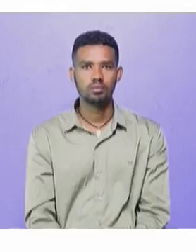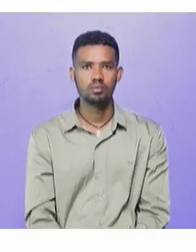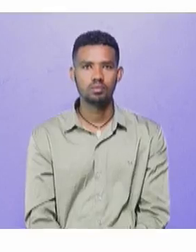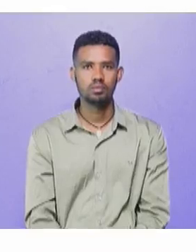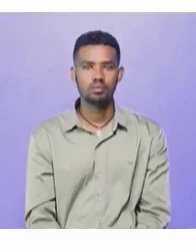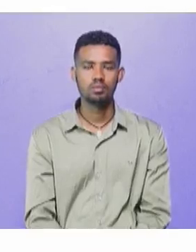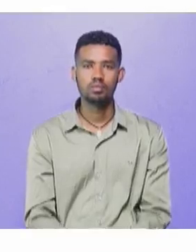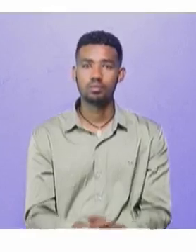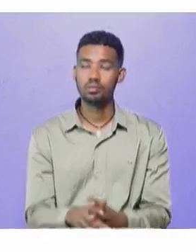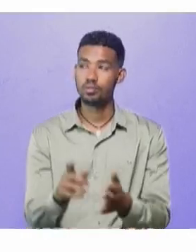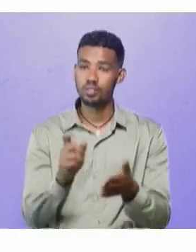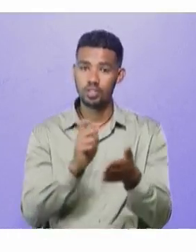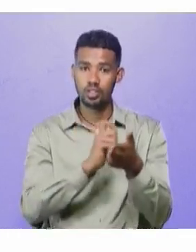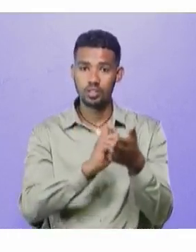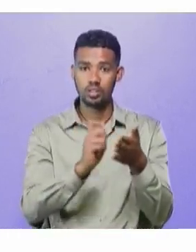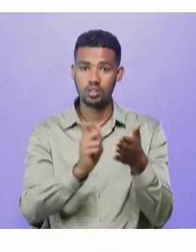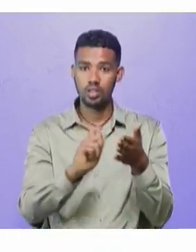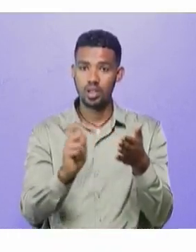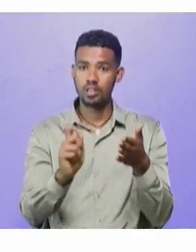Write